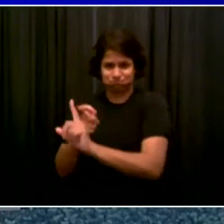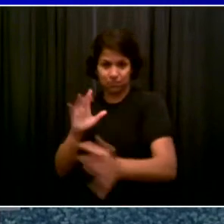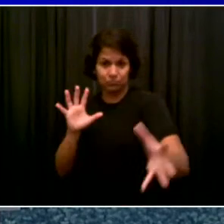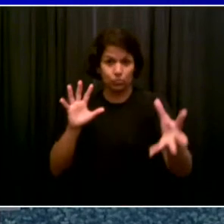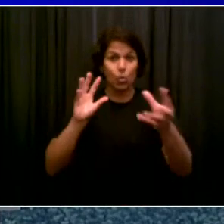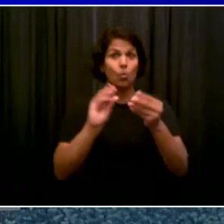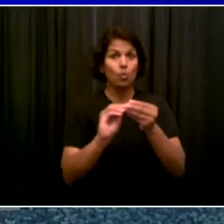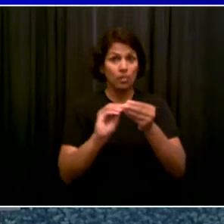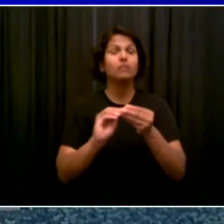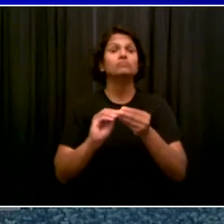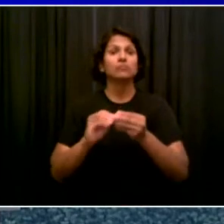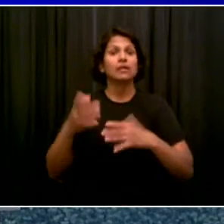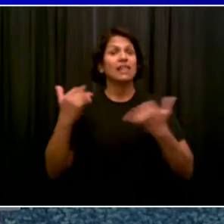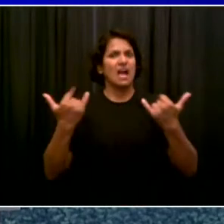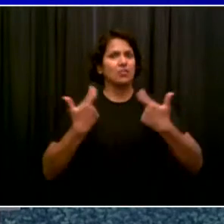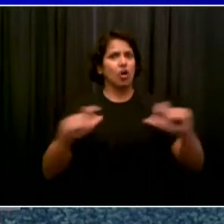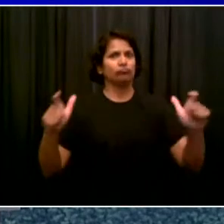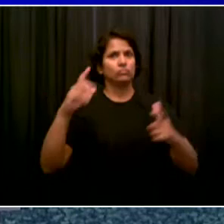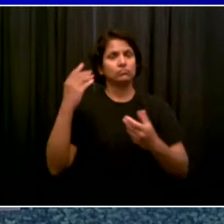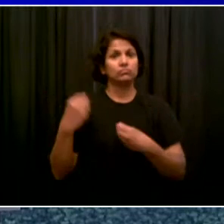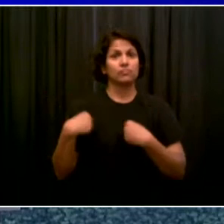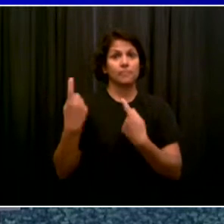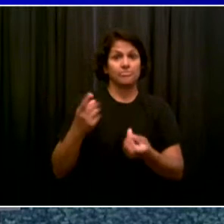everyone who made it happen. As of today,